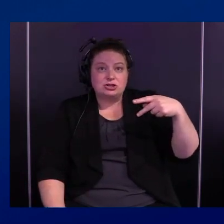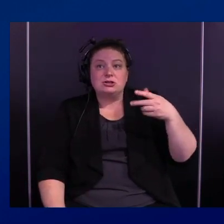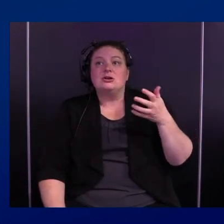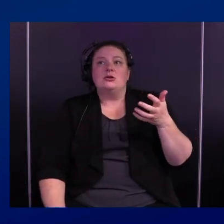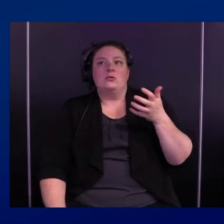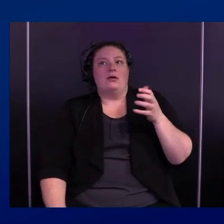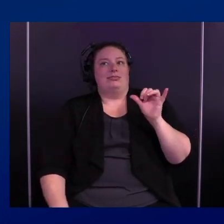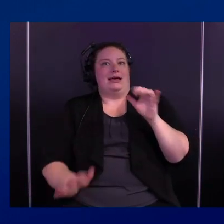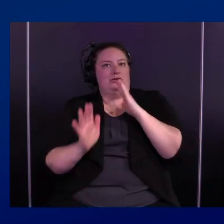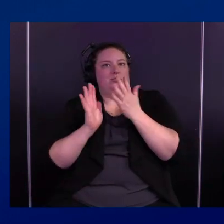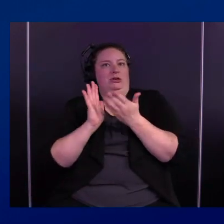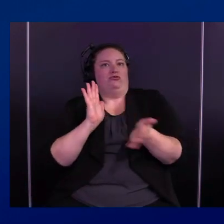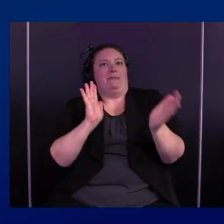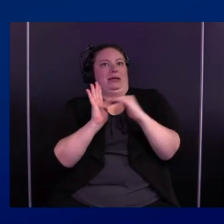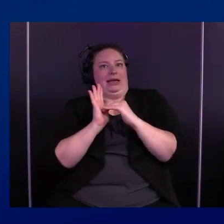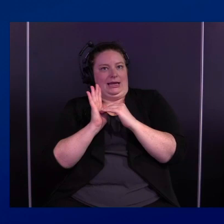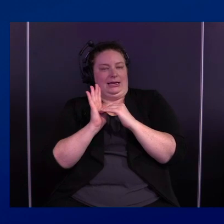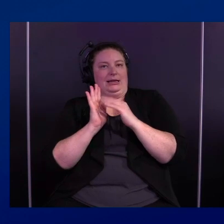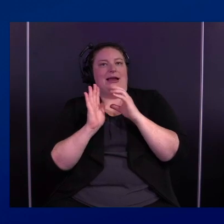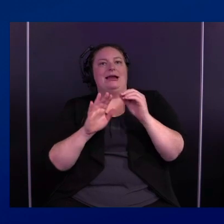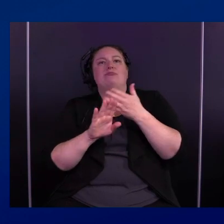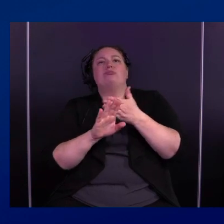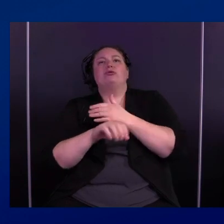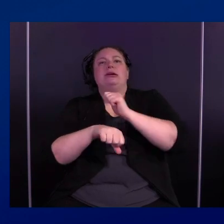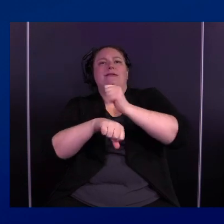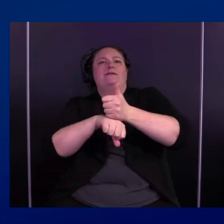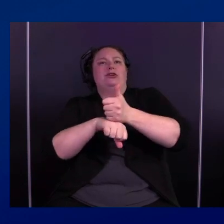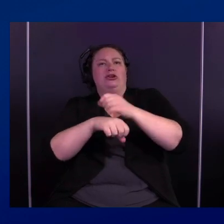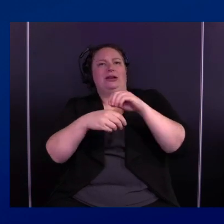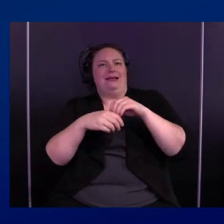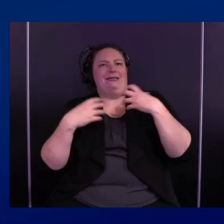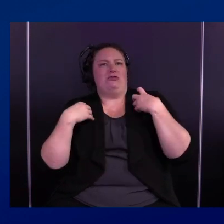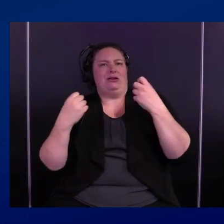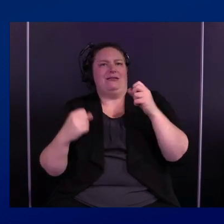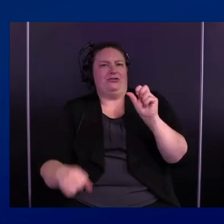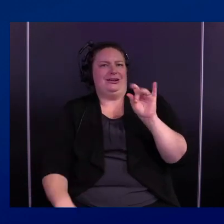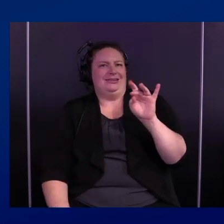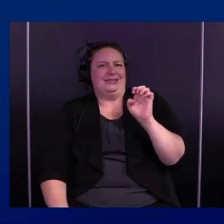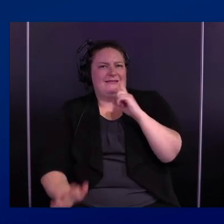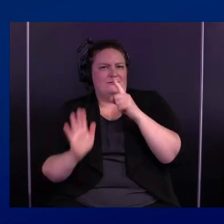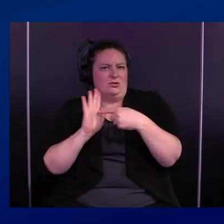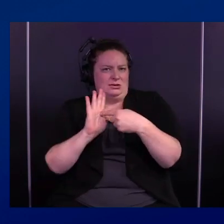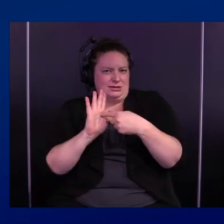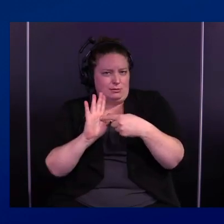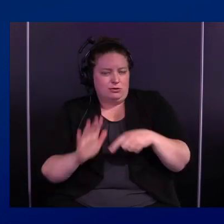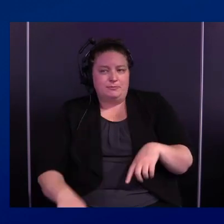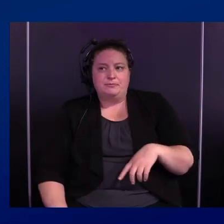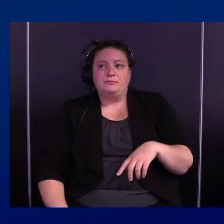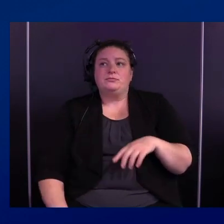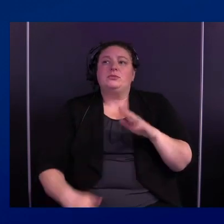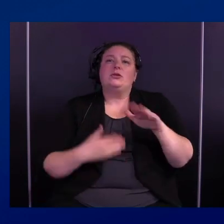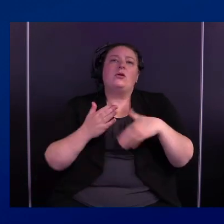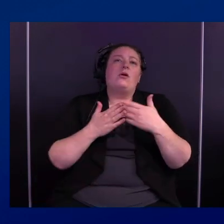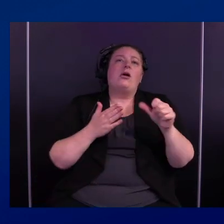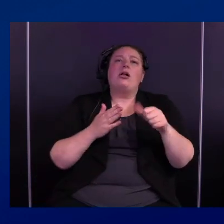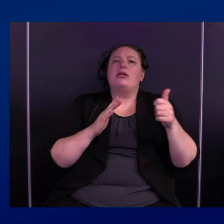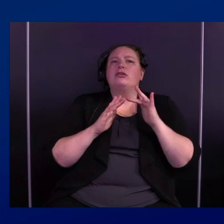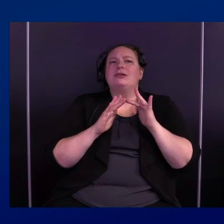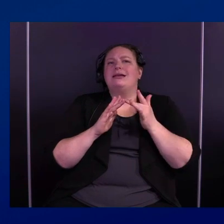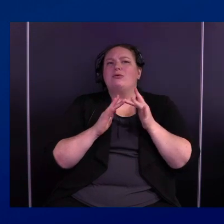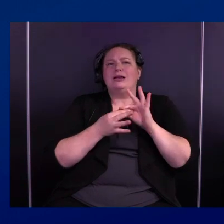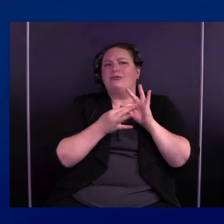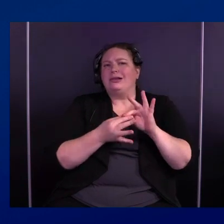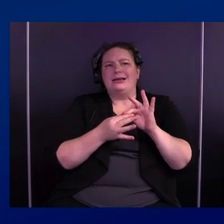be replicated and to be pre-configured in the recovery site, for example, and all of the other networking-related